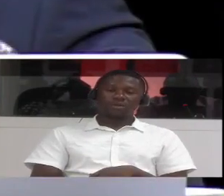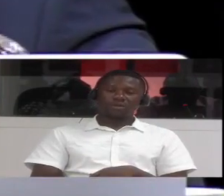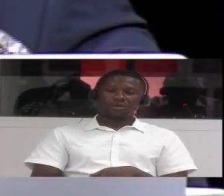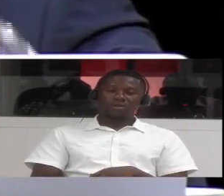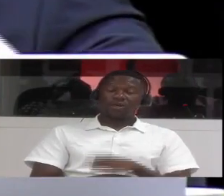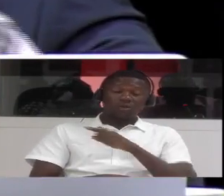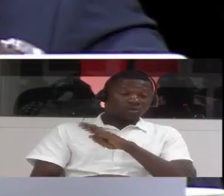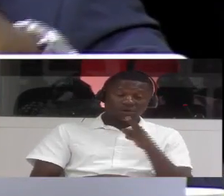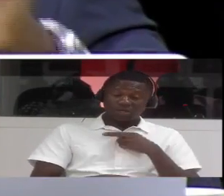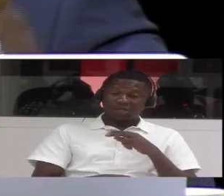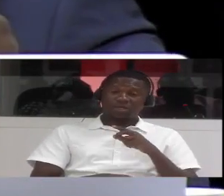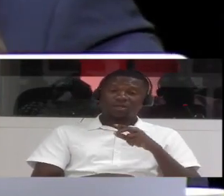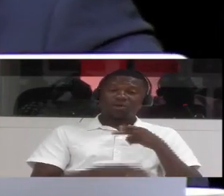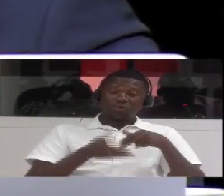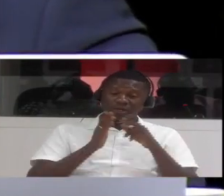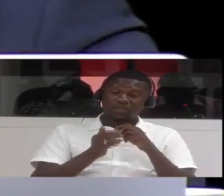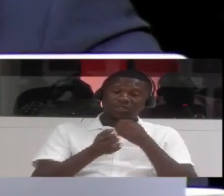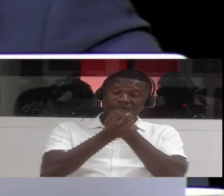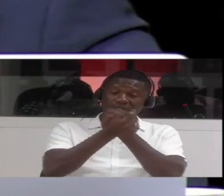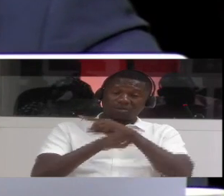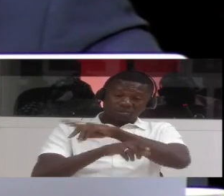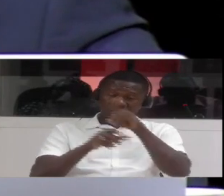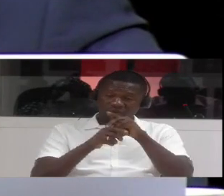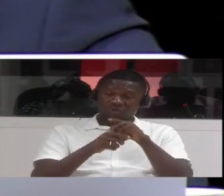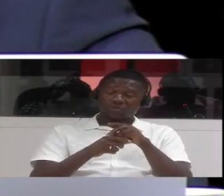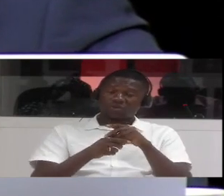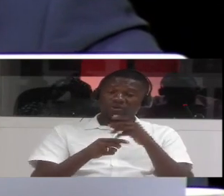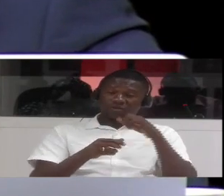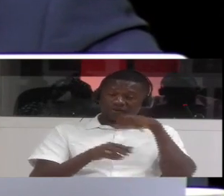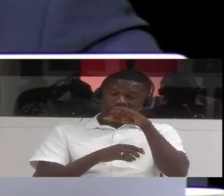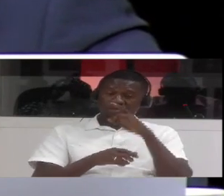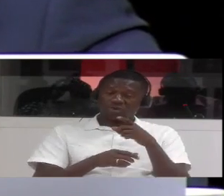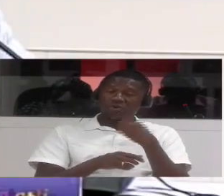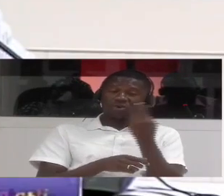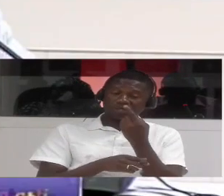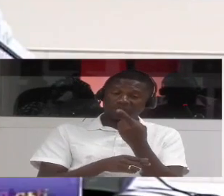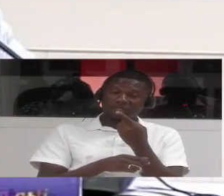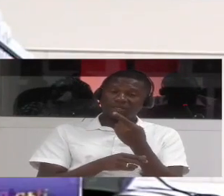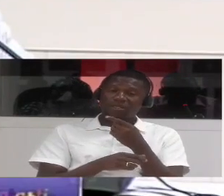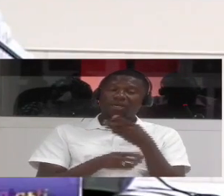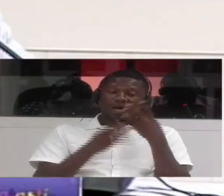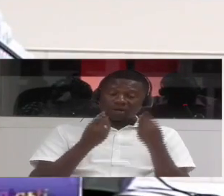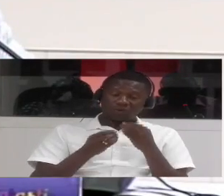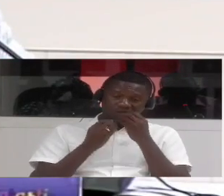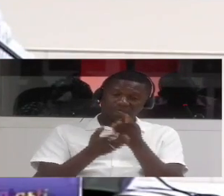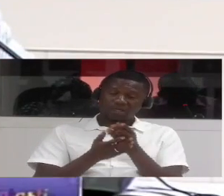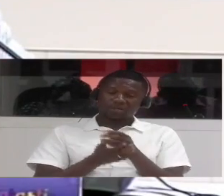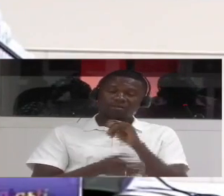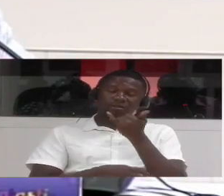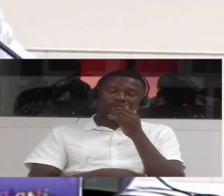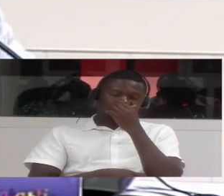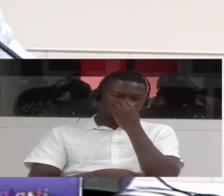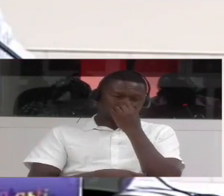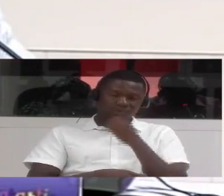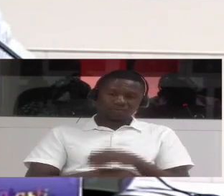was false, but the place of detention. Yes. That's what they said. So the other time,